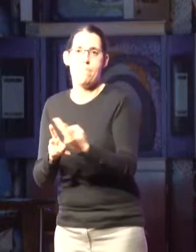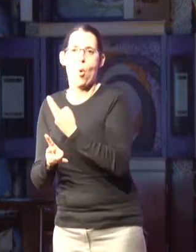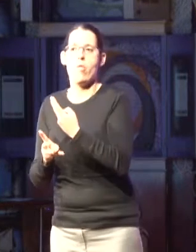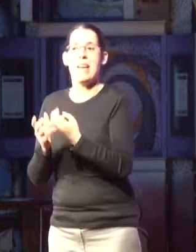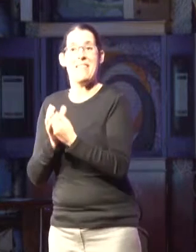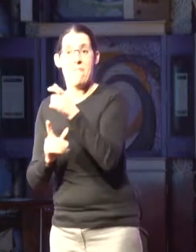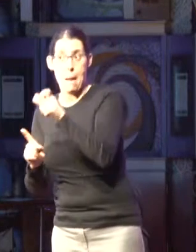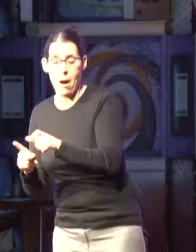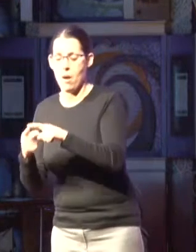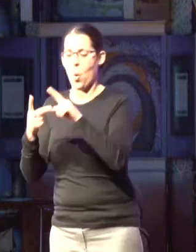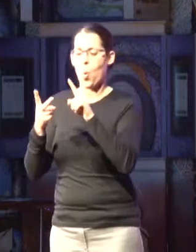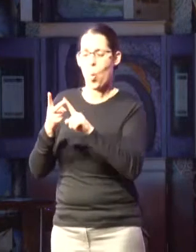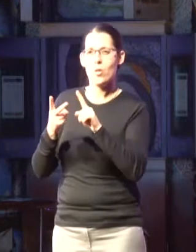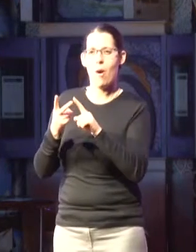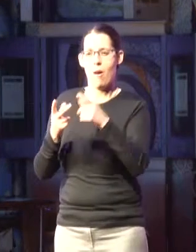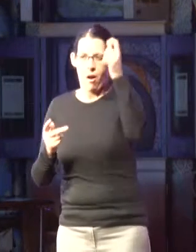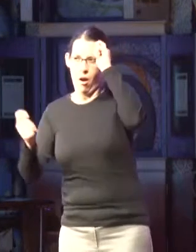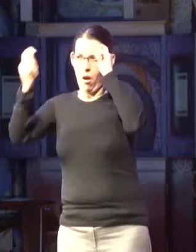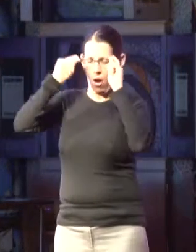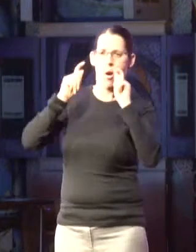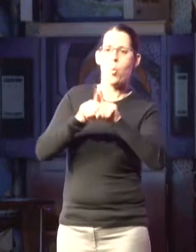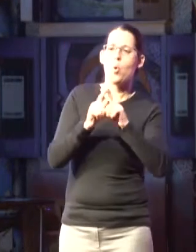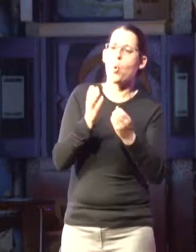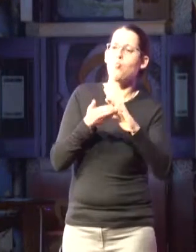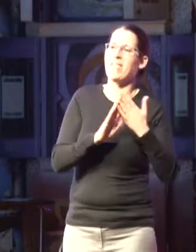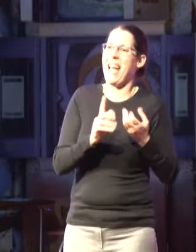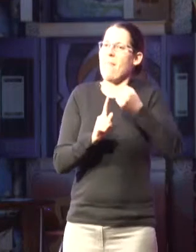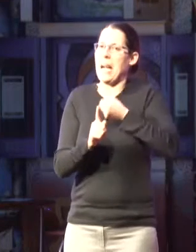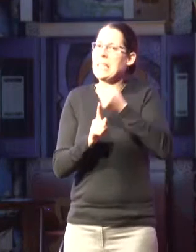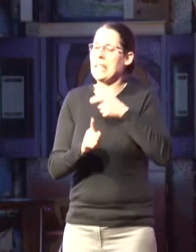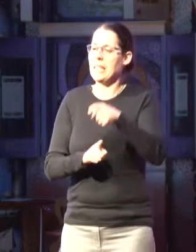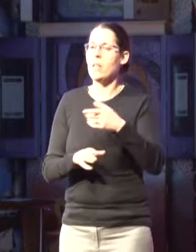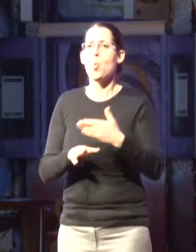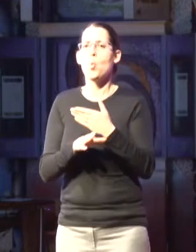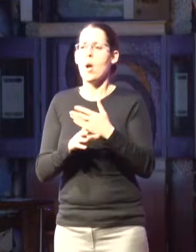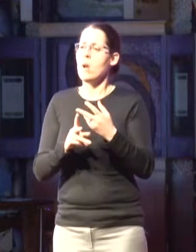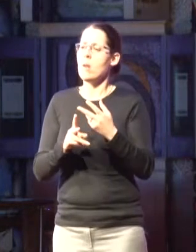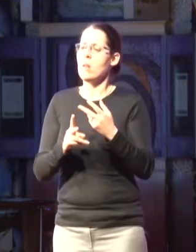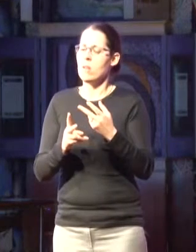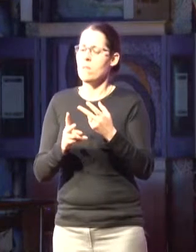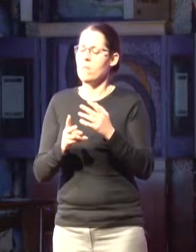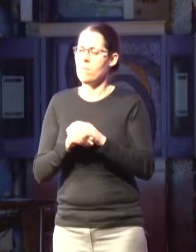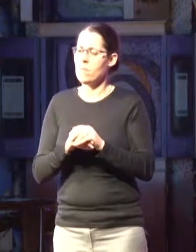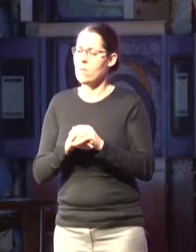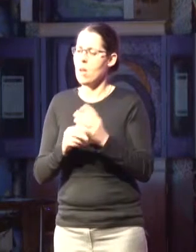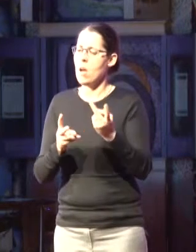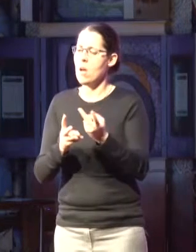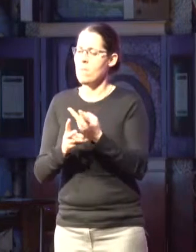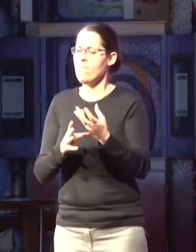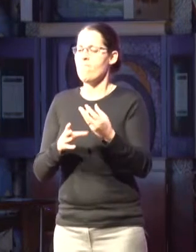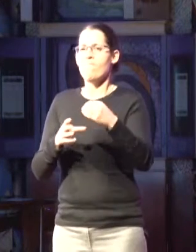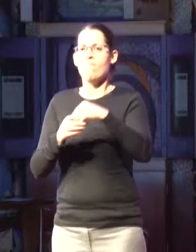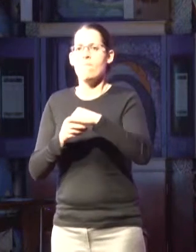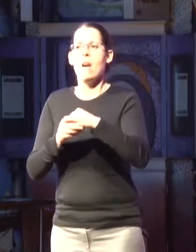as a community advocate, and working within, both having had a big part in 4 major feature releases